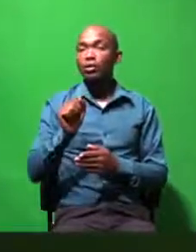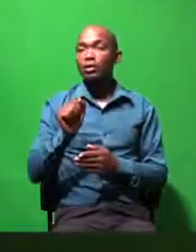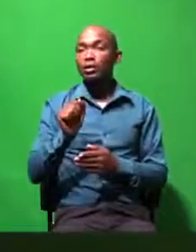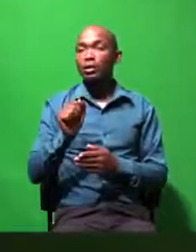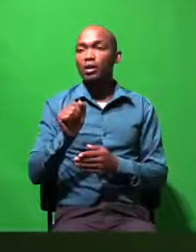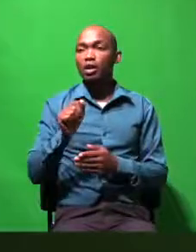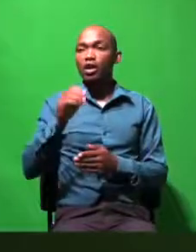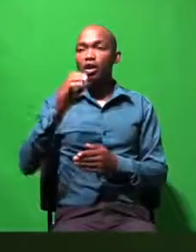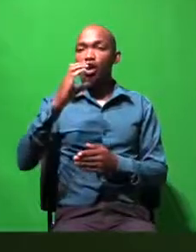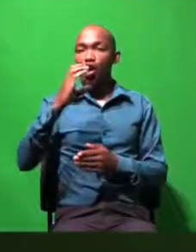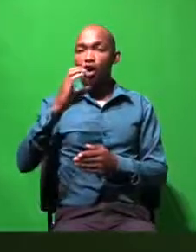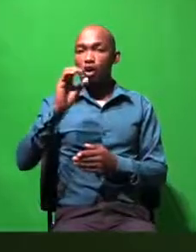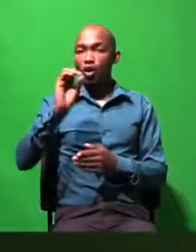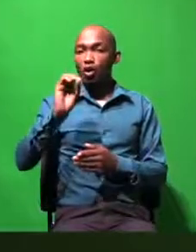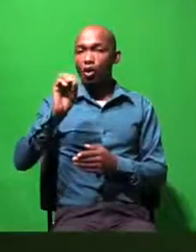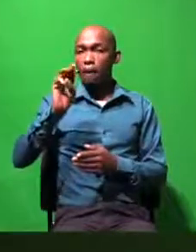Angles